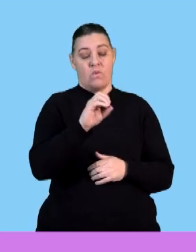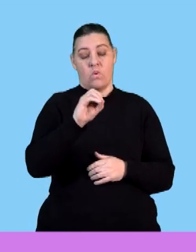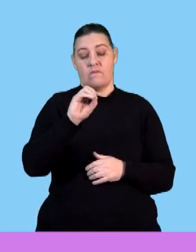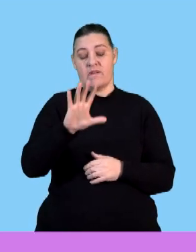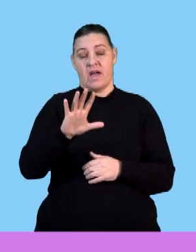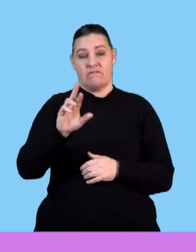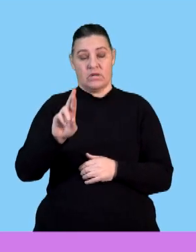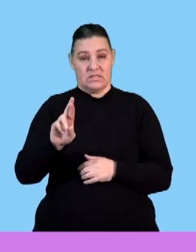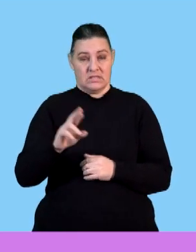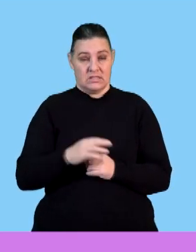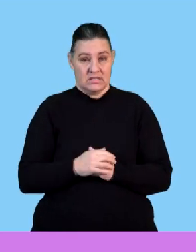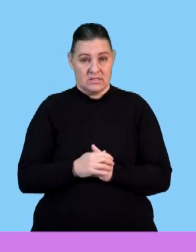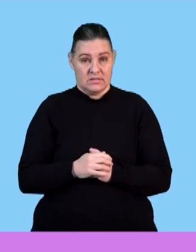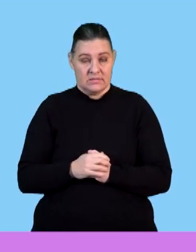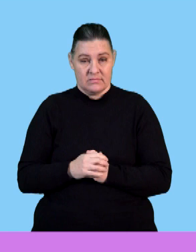505 Rand